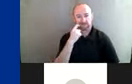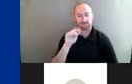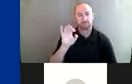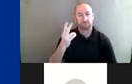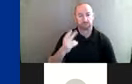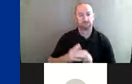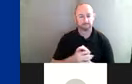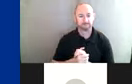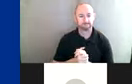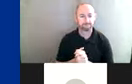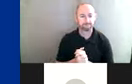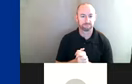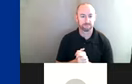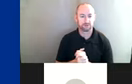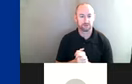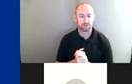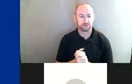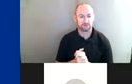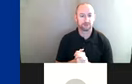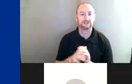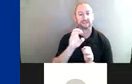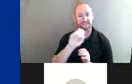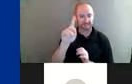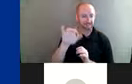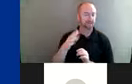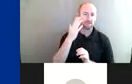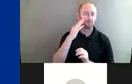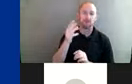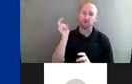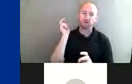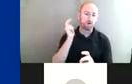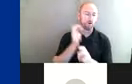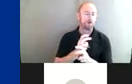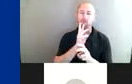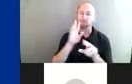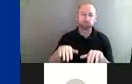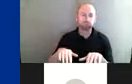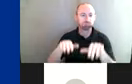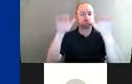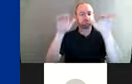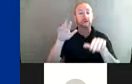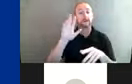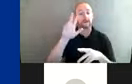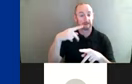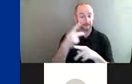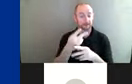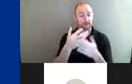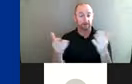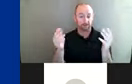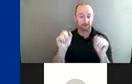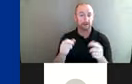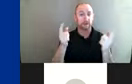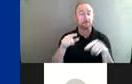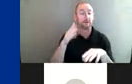happened in March. It's when much of Eastern Kentucky was hit very hard with flooding. And this is the kind of thing that can happen